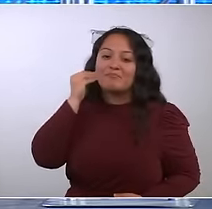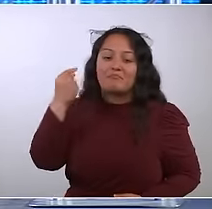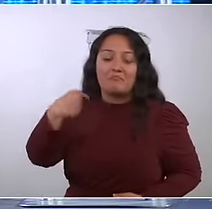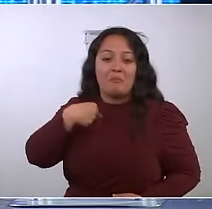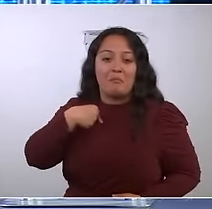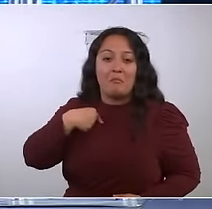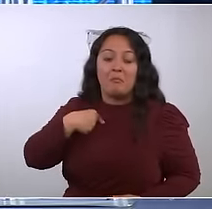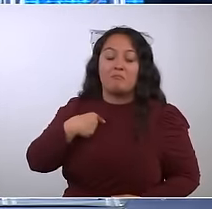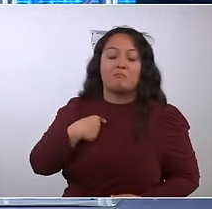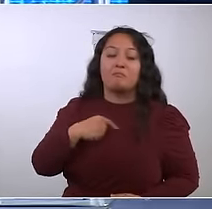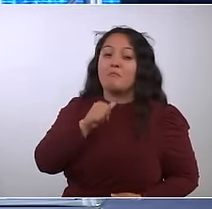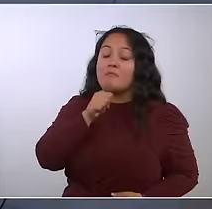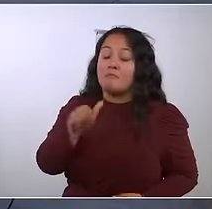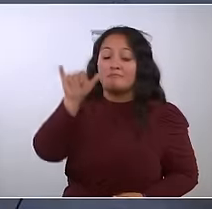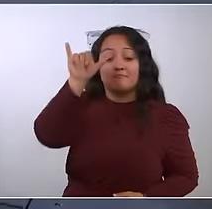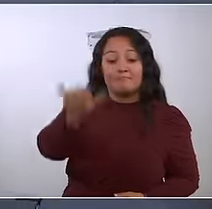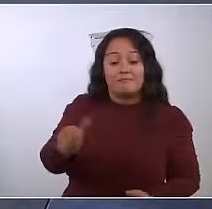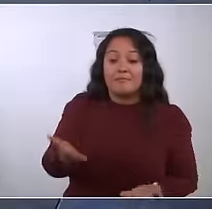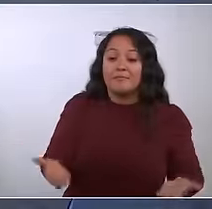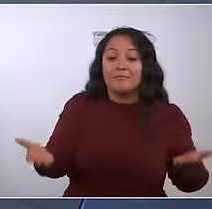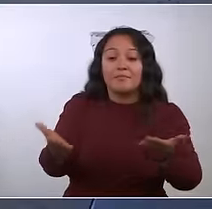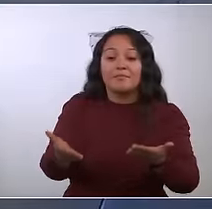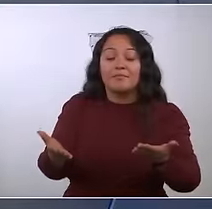pasada voy. I'm just passing through.